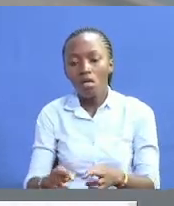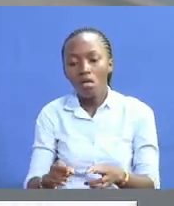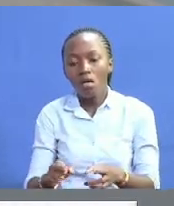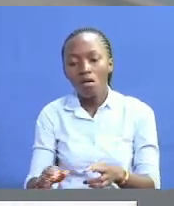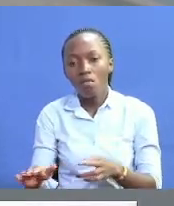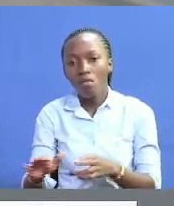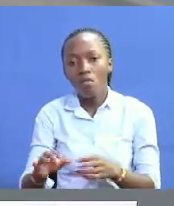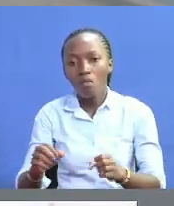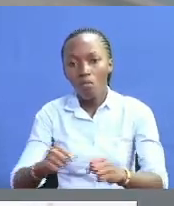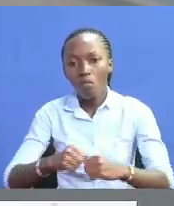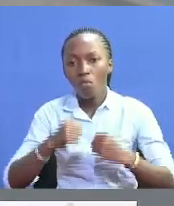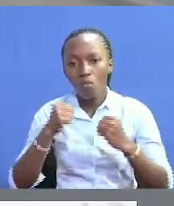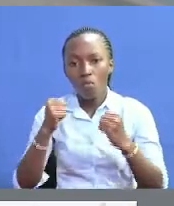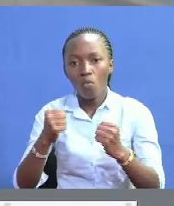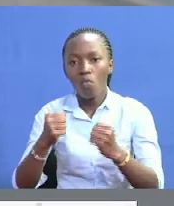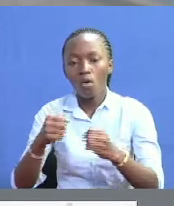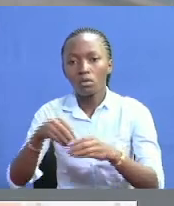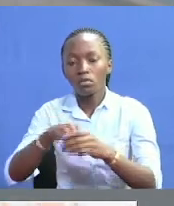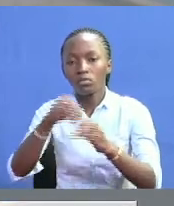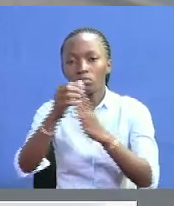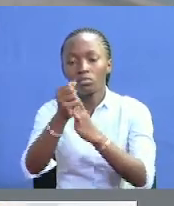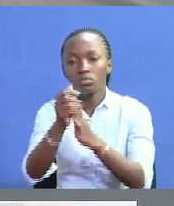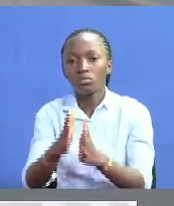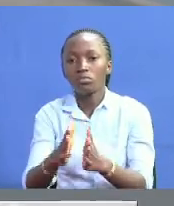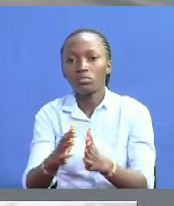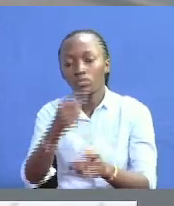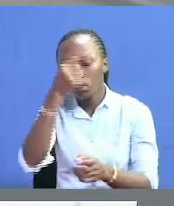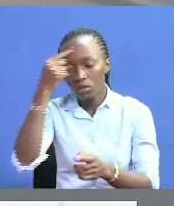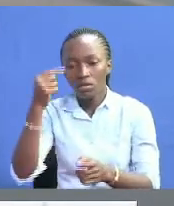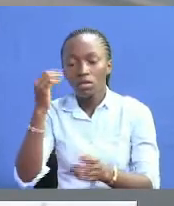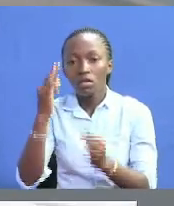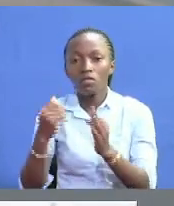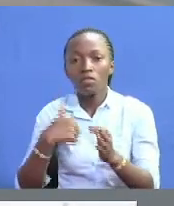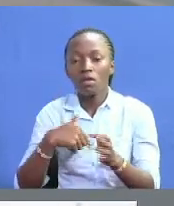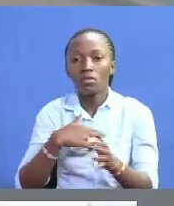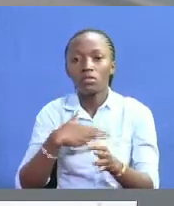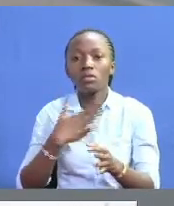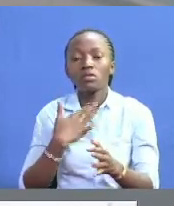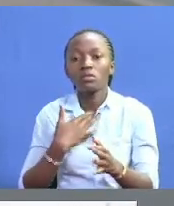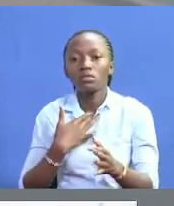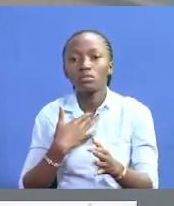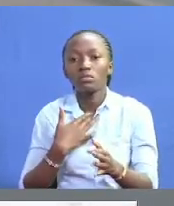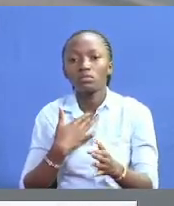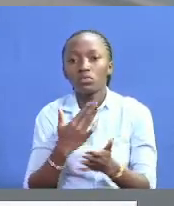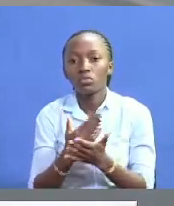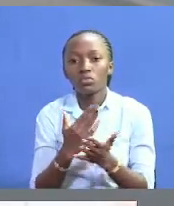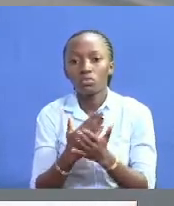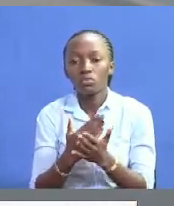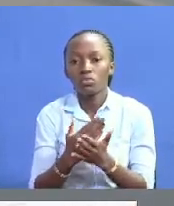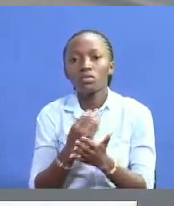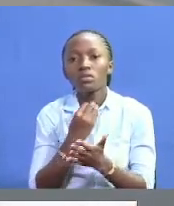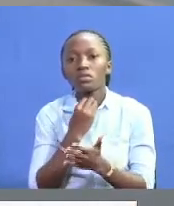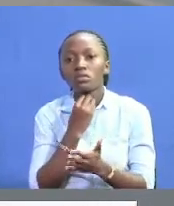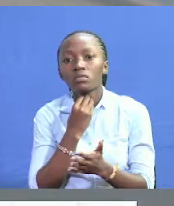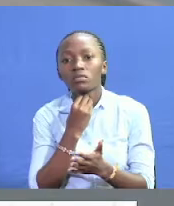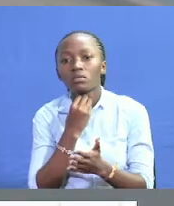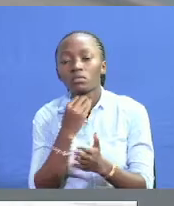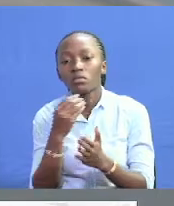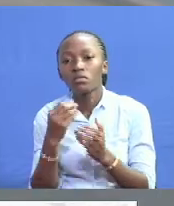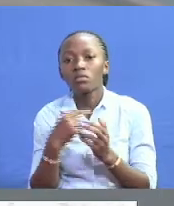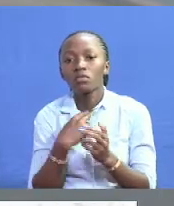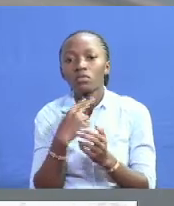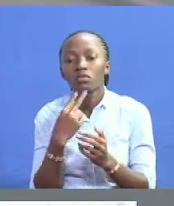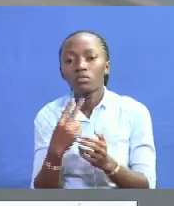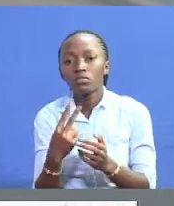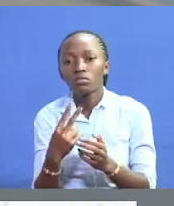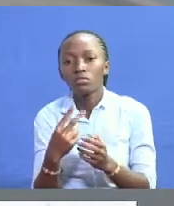ones, so that because if we need a voice and if we need a platform that we can address and shape even the